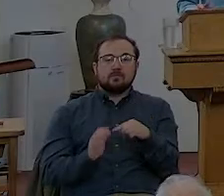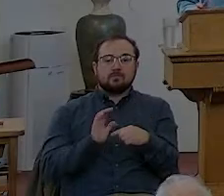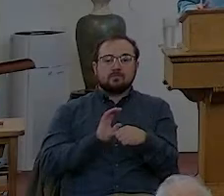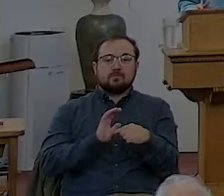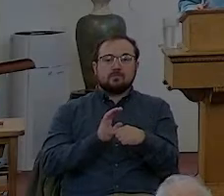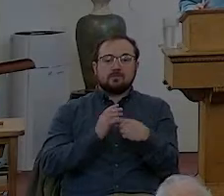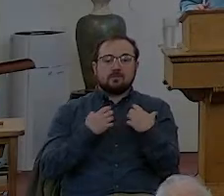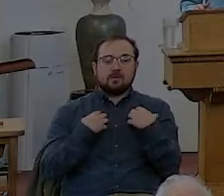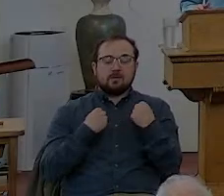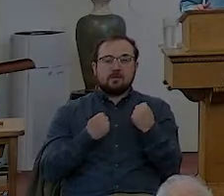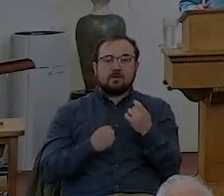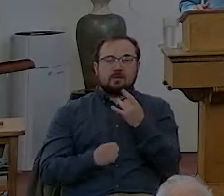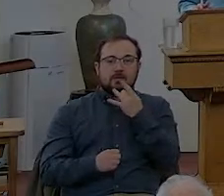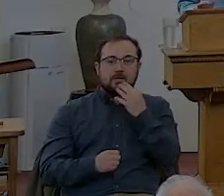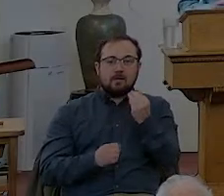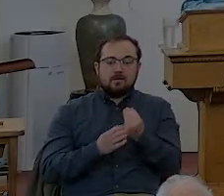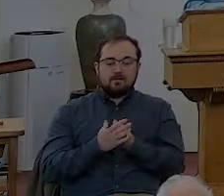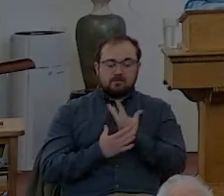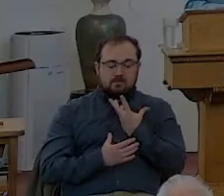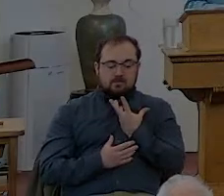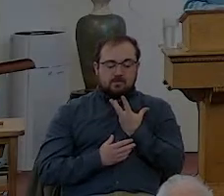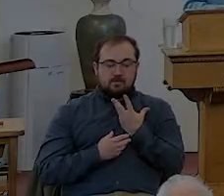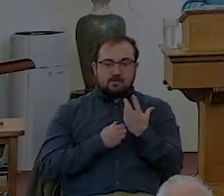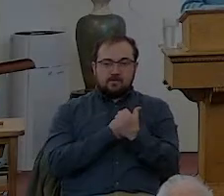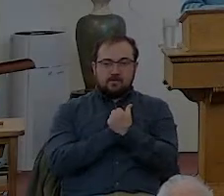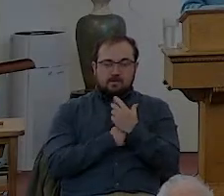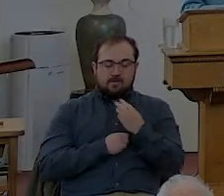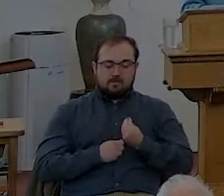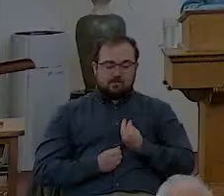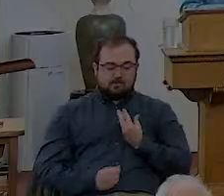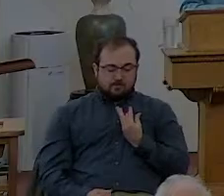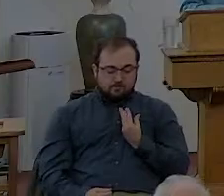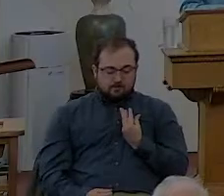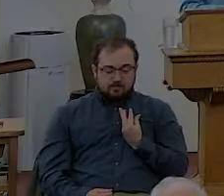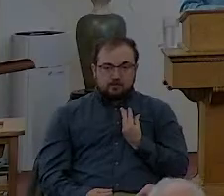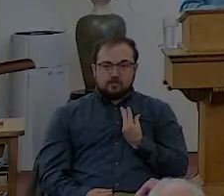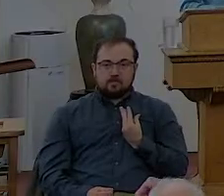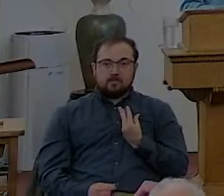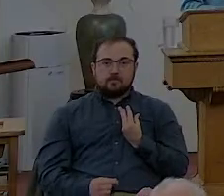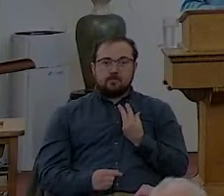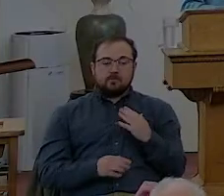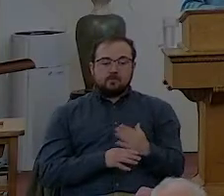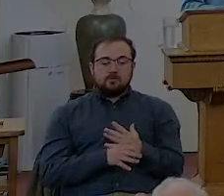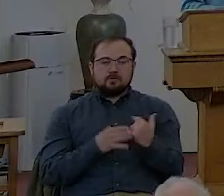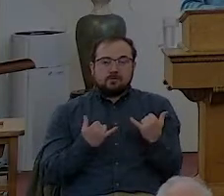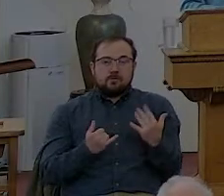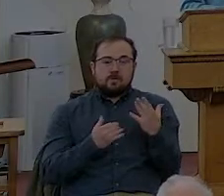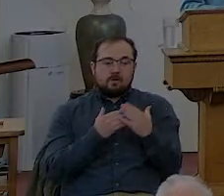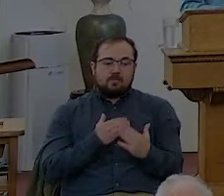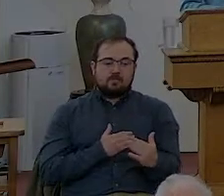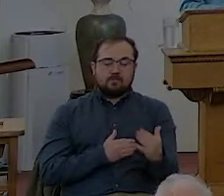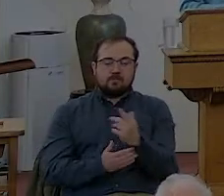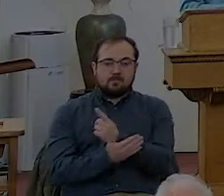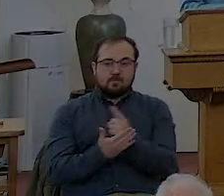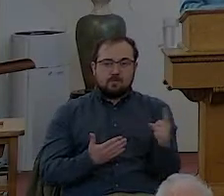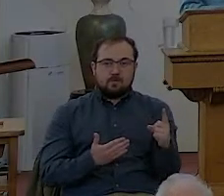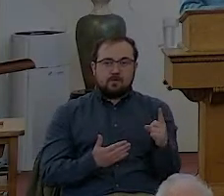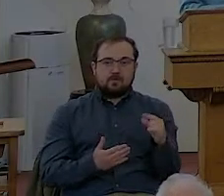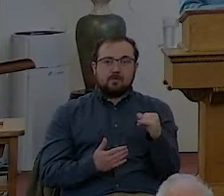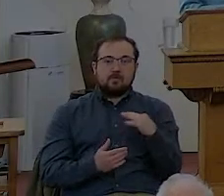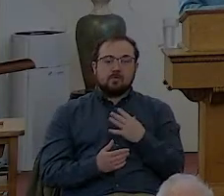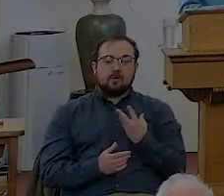is within us all, to share today and the coming week. As we extinguish